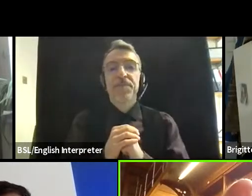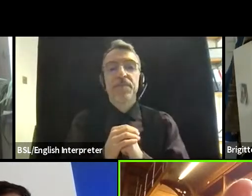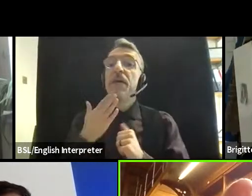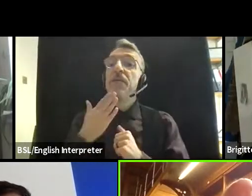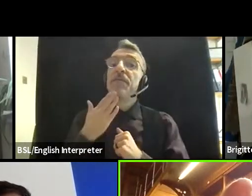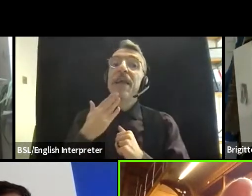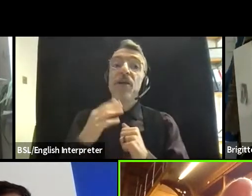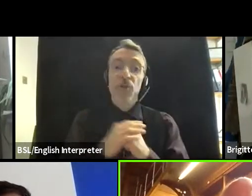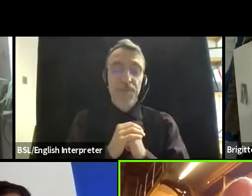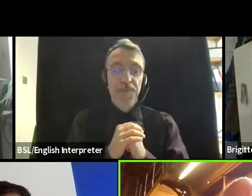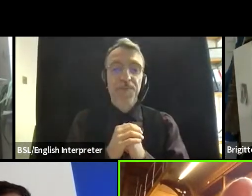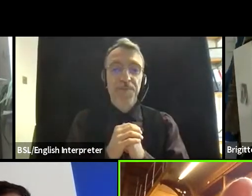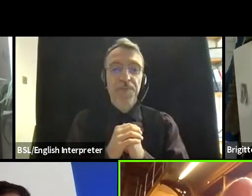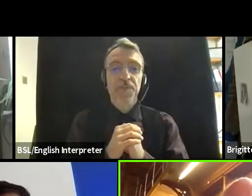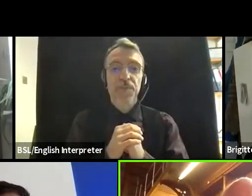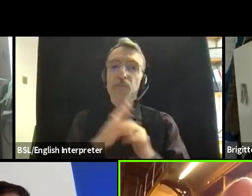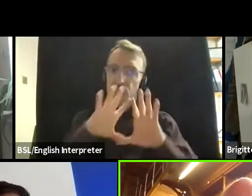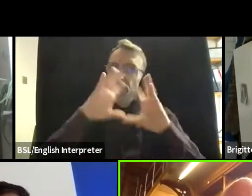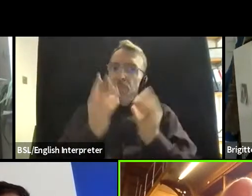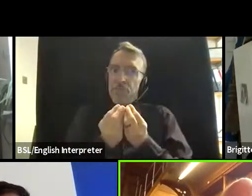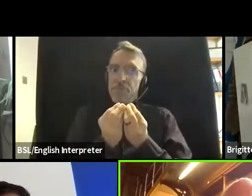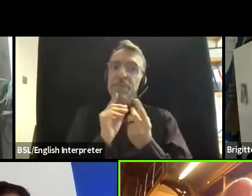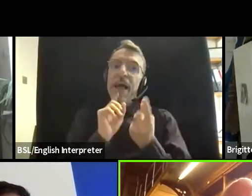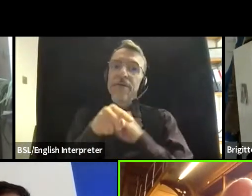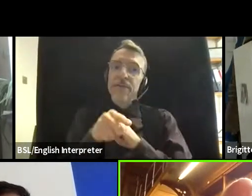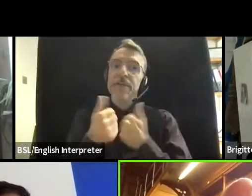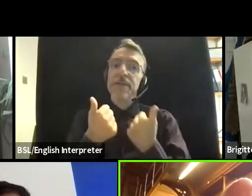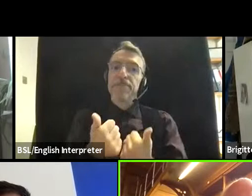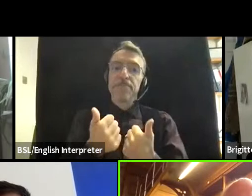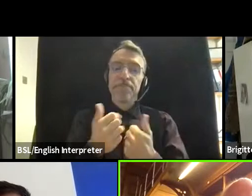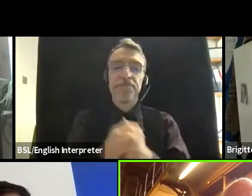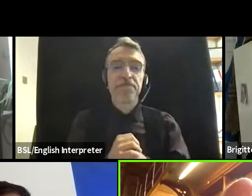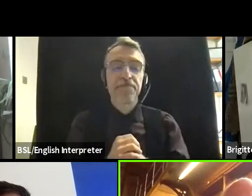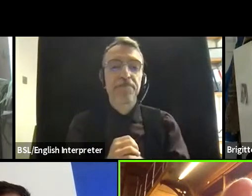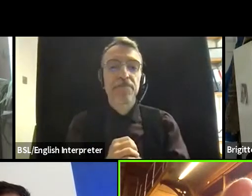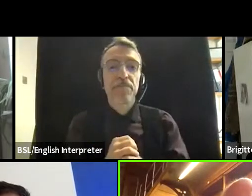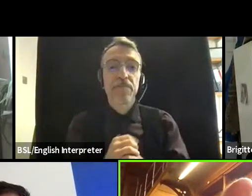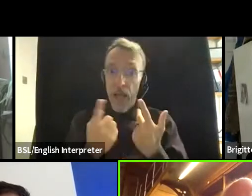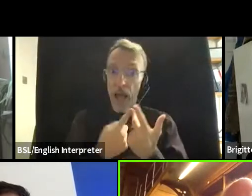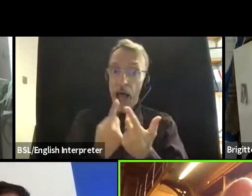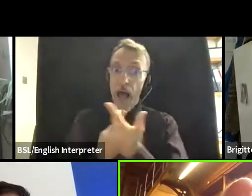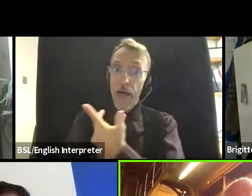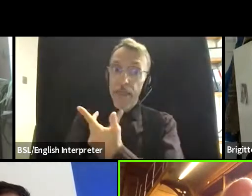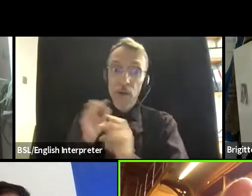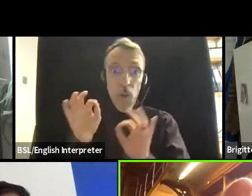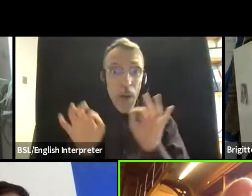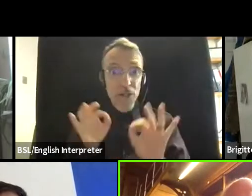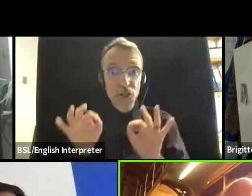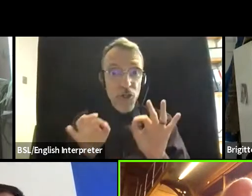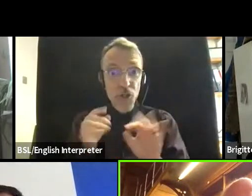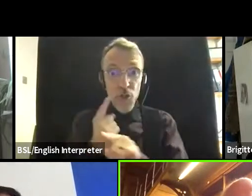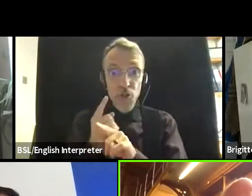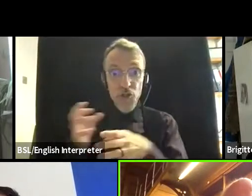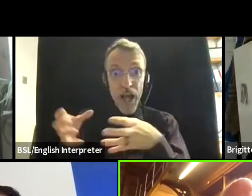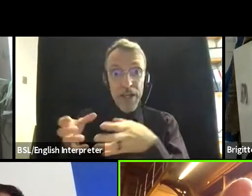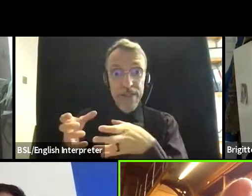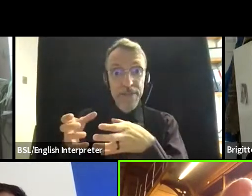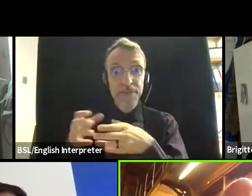Okay, thank you very much. Thanks for those very comprehensive answers as well. Have we any other questions on chat at